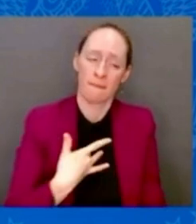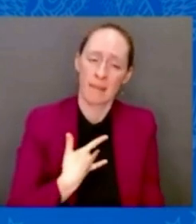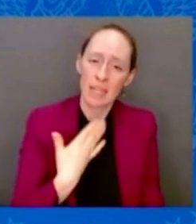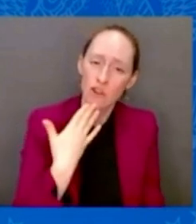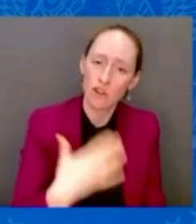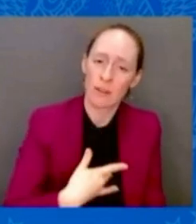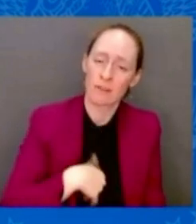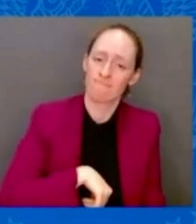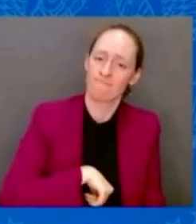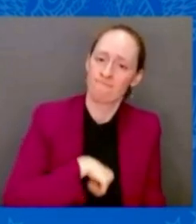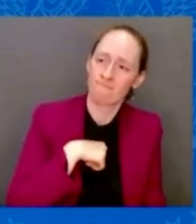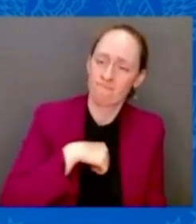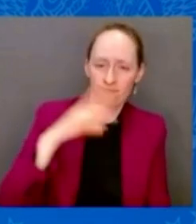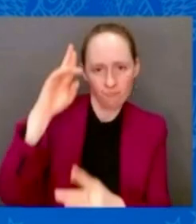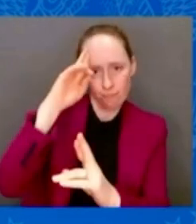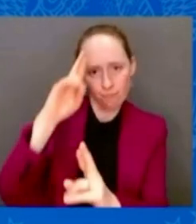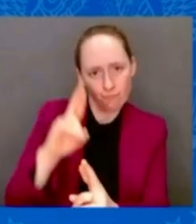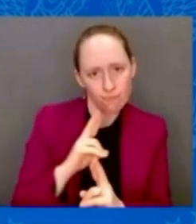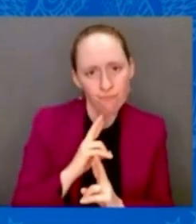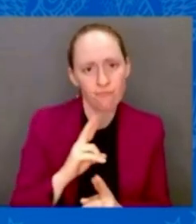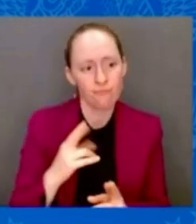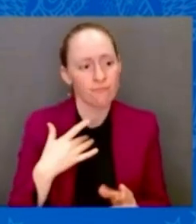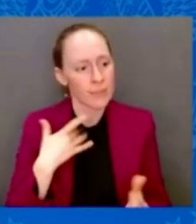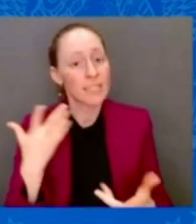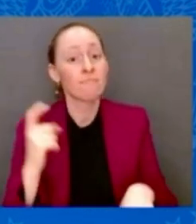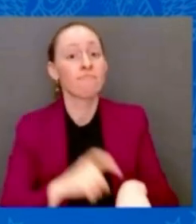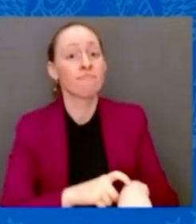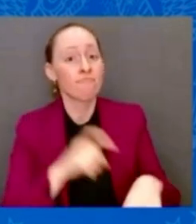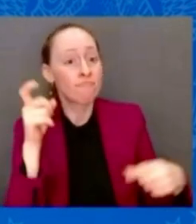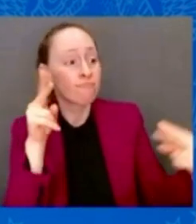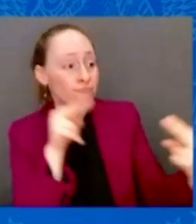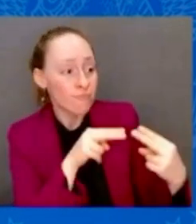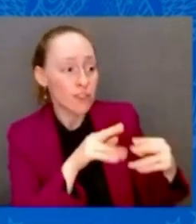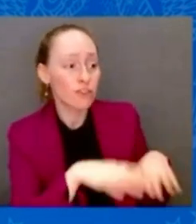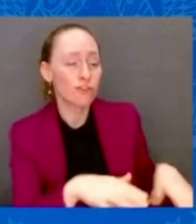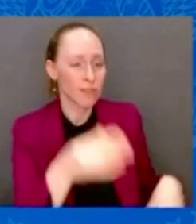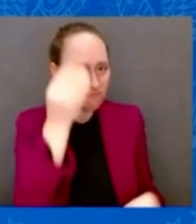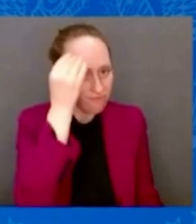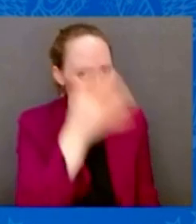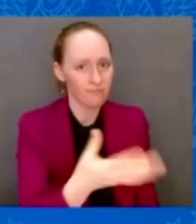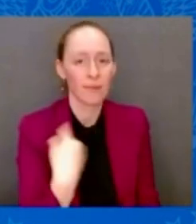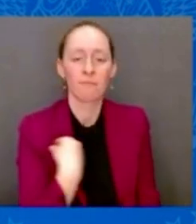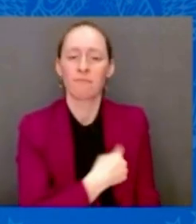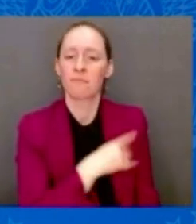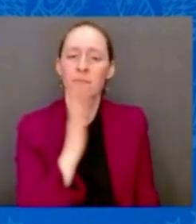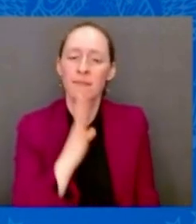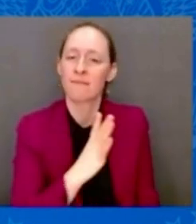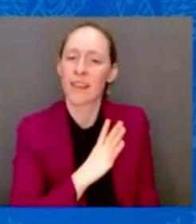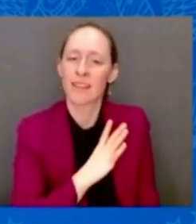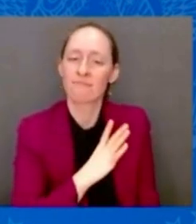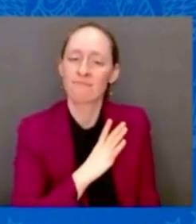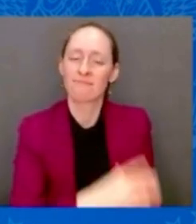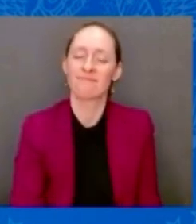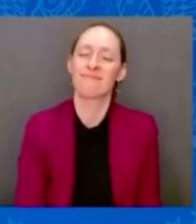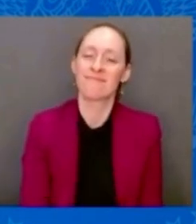okay. That's why I fight so damn hard to protect your right to collective bargaining.